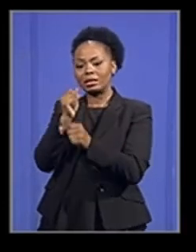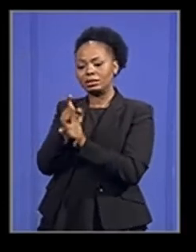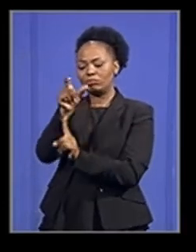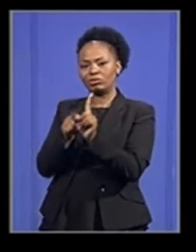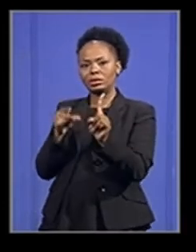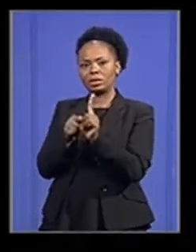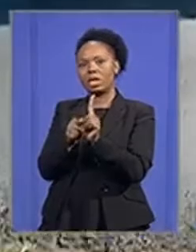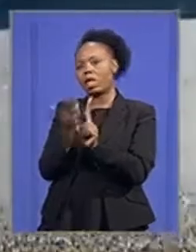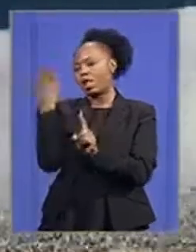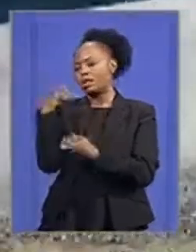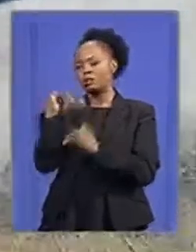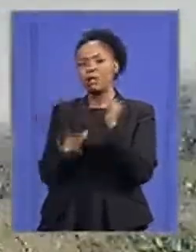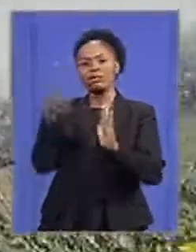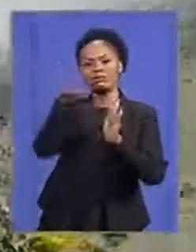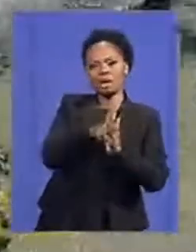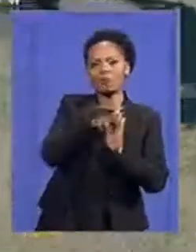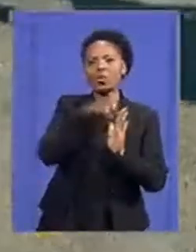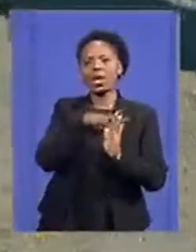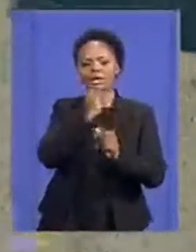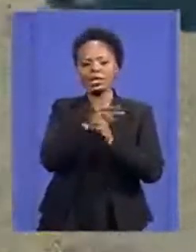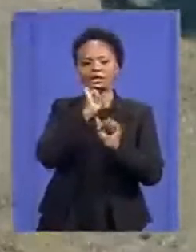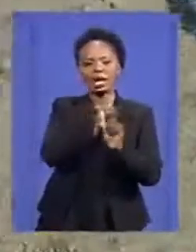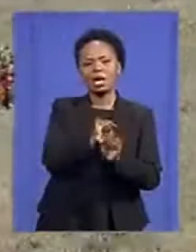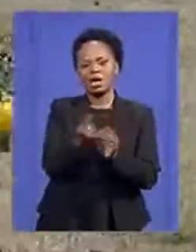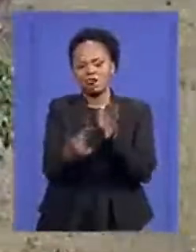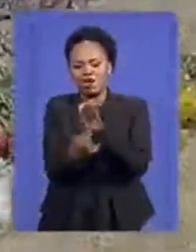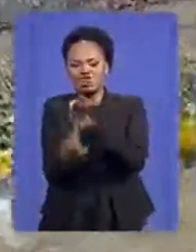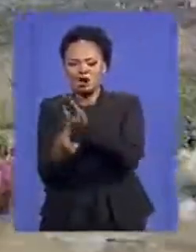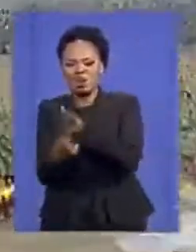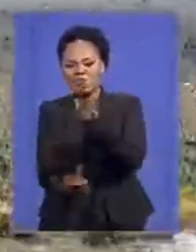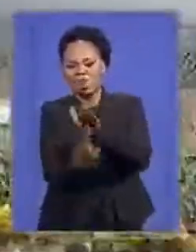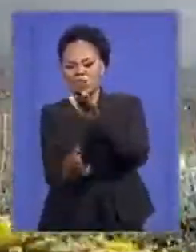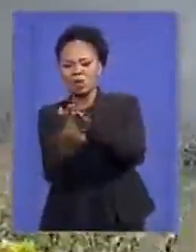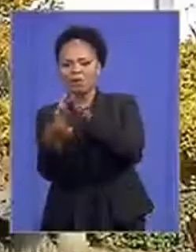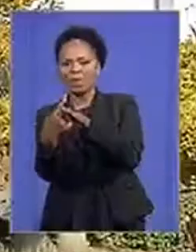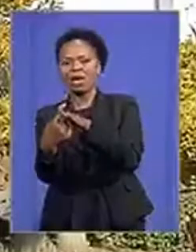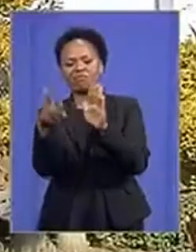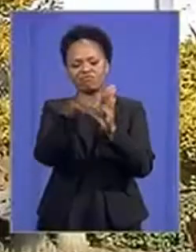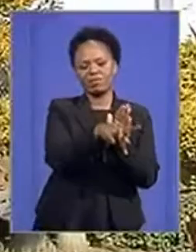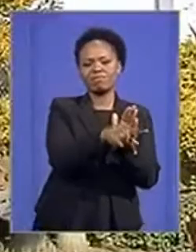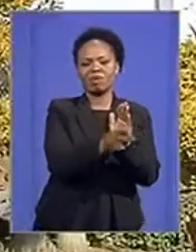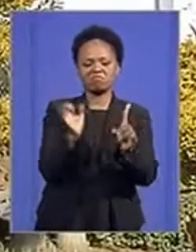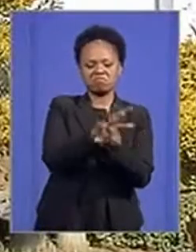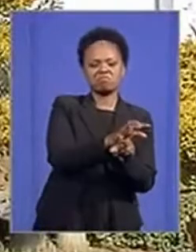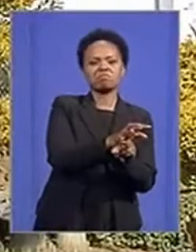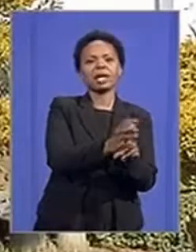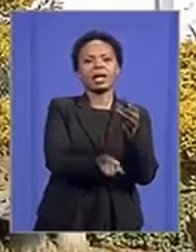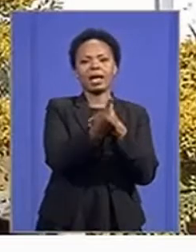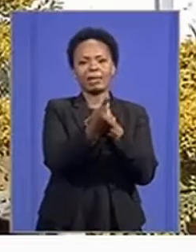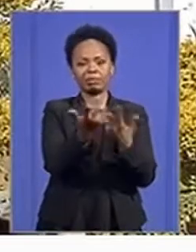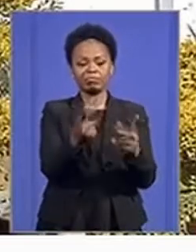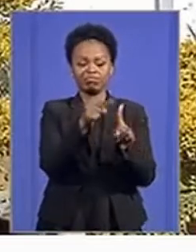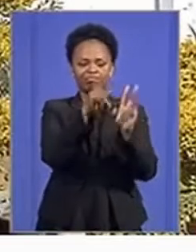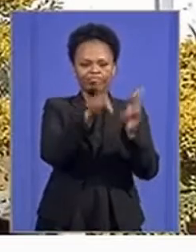fetileng fa tekisi ya gagwe e sena go tlhabiwa ka ditshipi tseo. Mapodisa a nke a tseng matsapa kgose re tlo